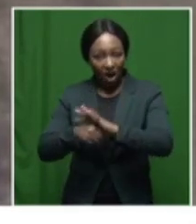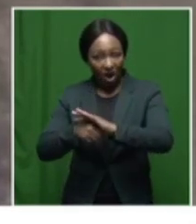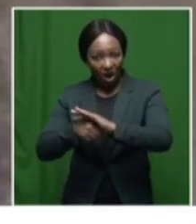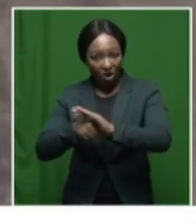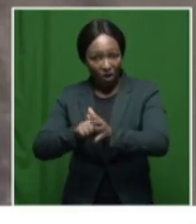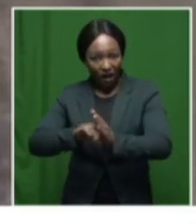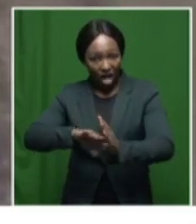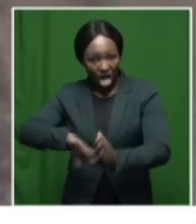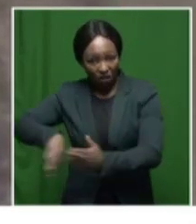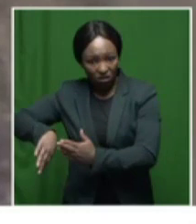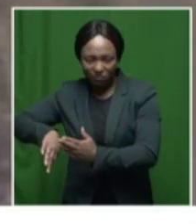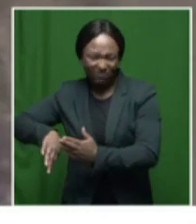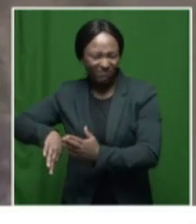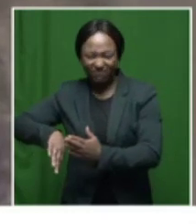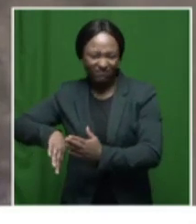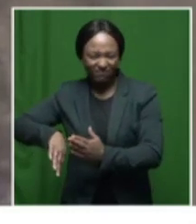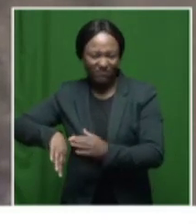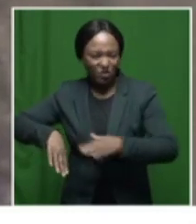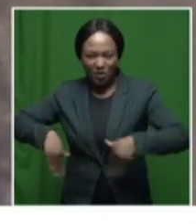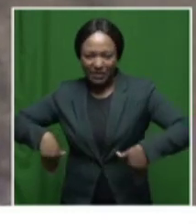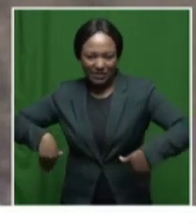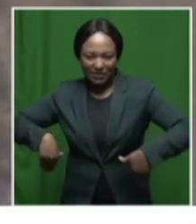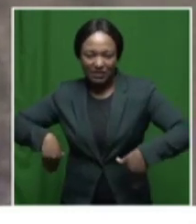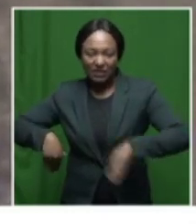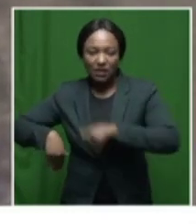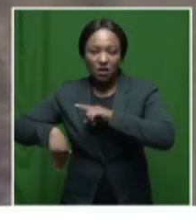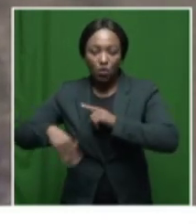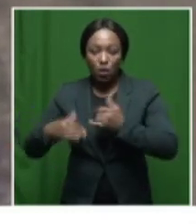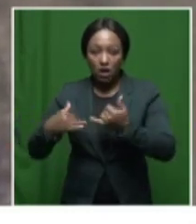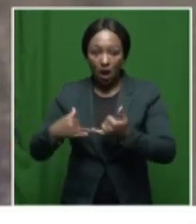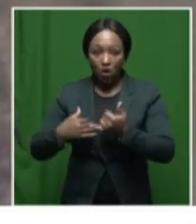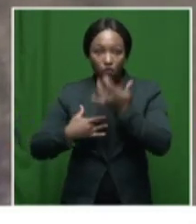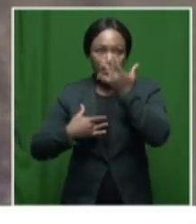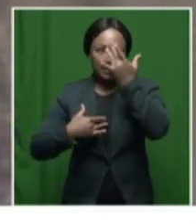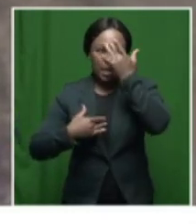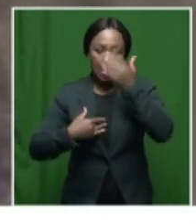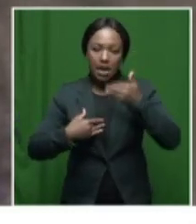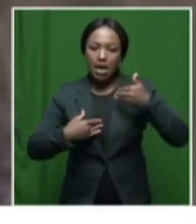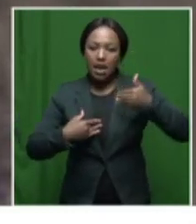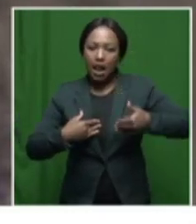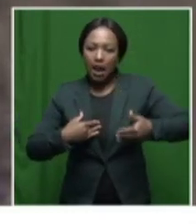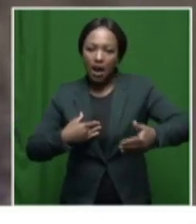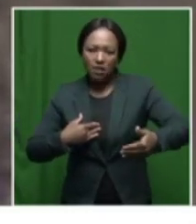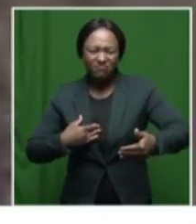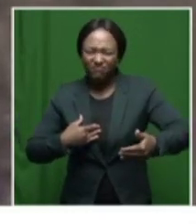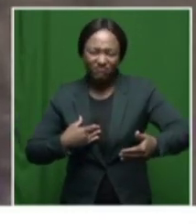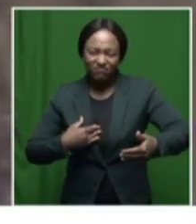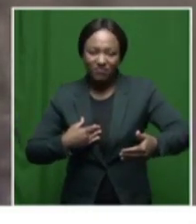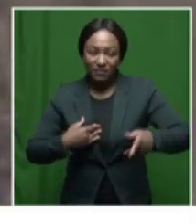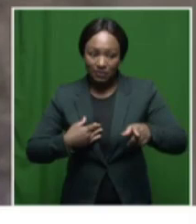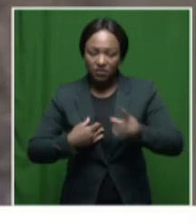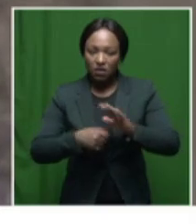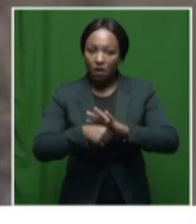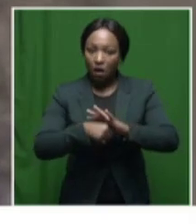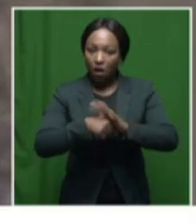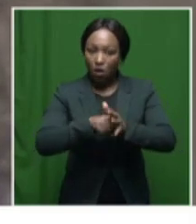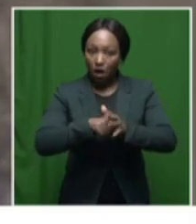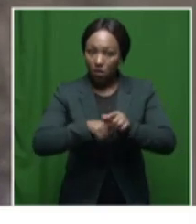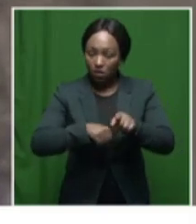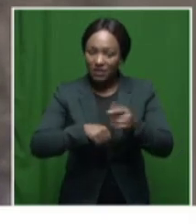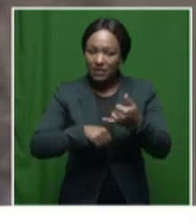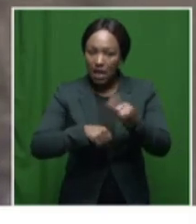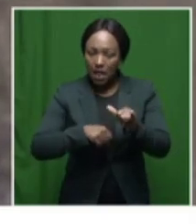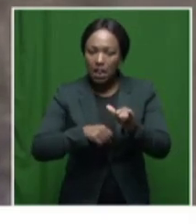getting over, even not to a stage of endemic, which means this virus is still trying to fight with our